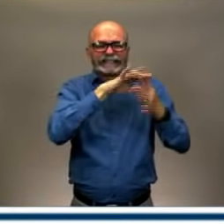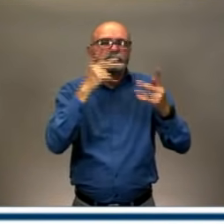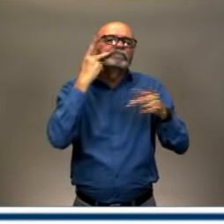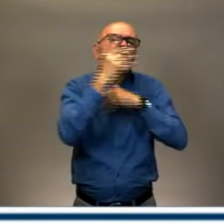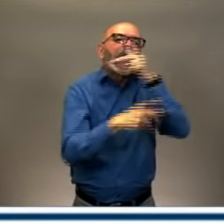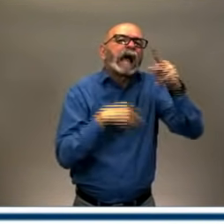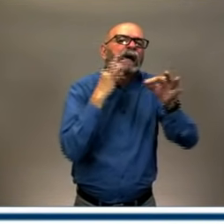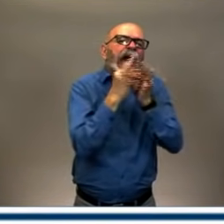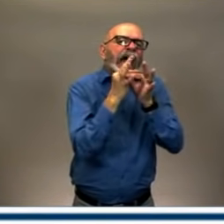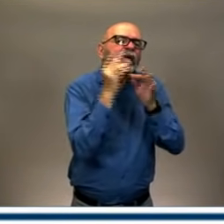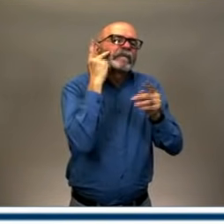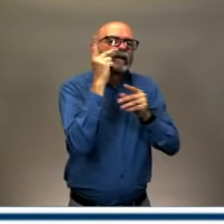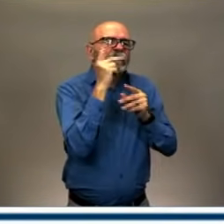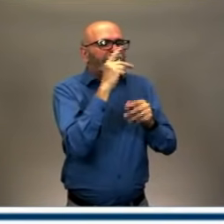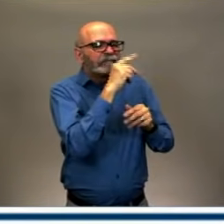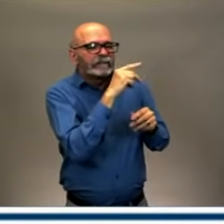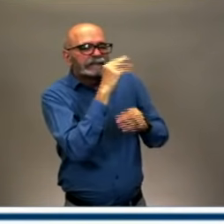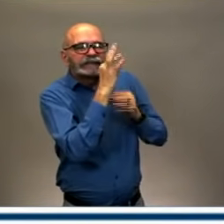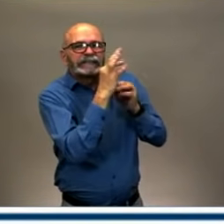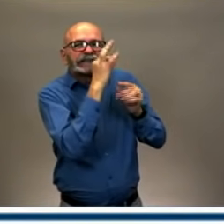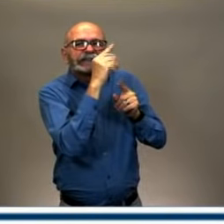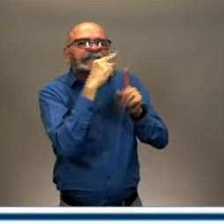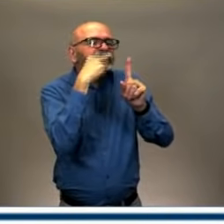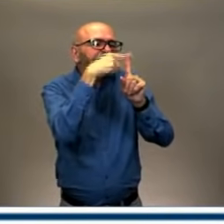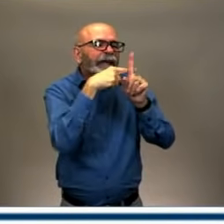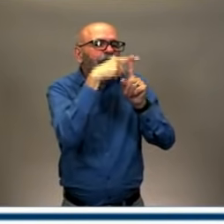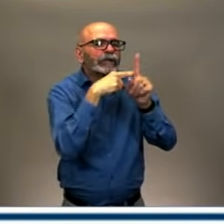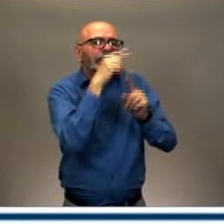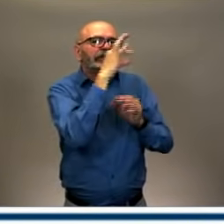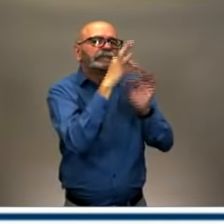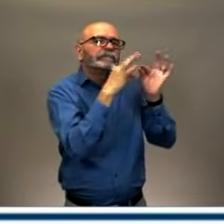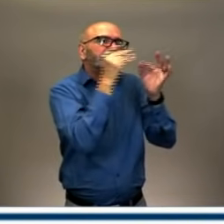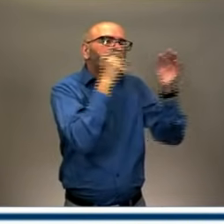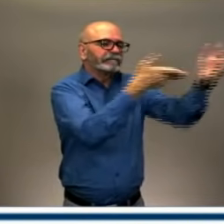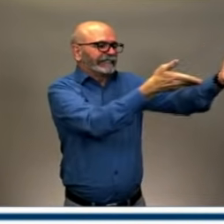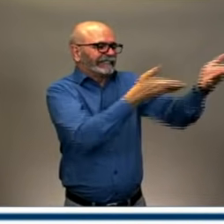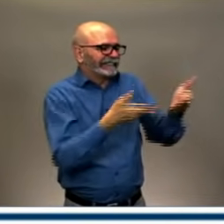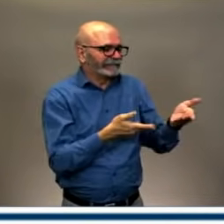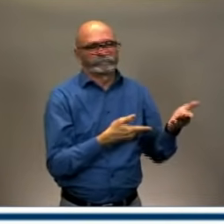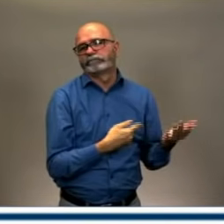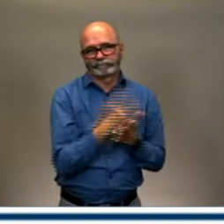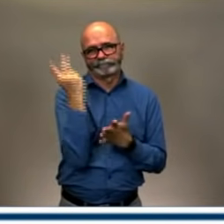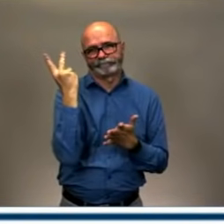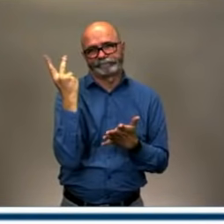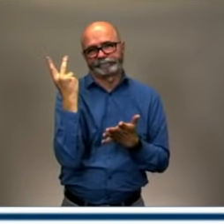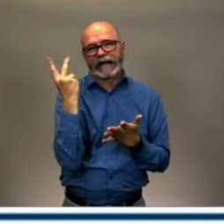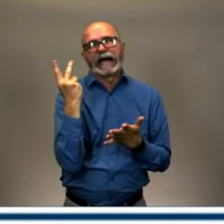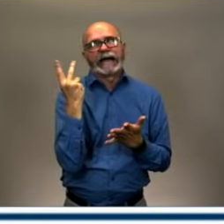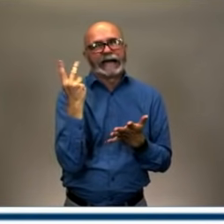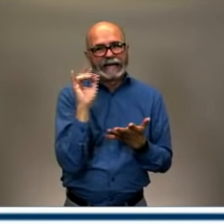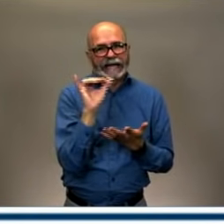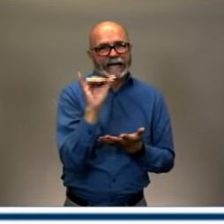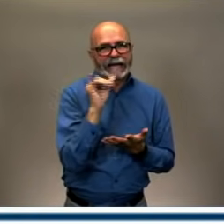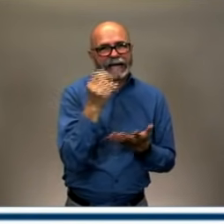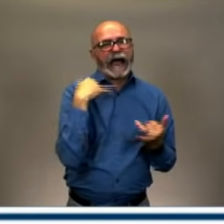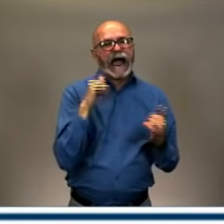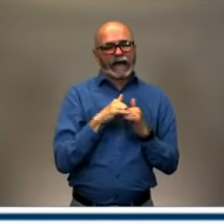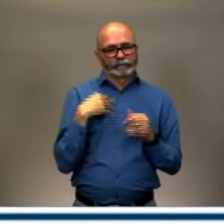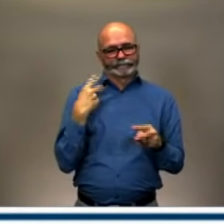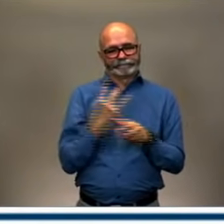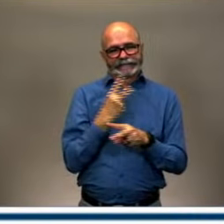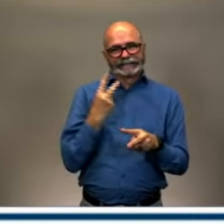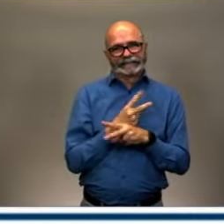have the ability, with the right processes, to safely ship the vaccine from Burnside to our Halifax long-term care